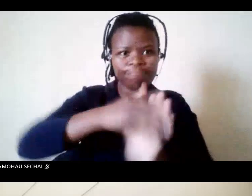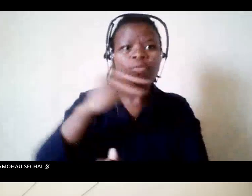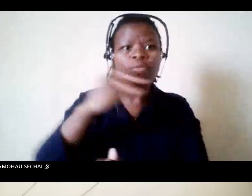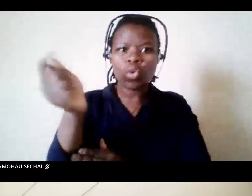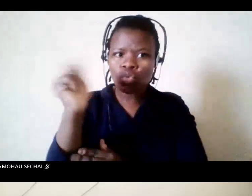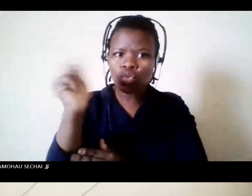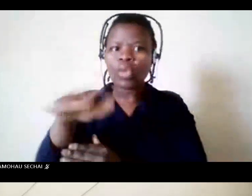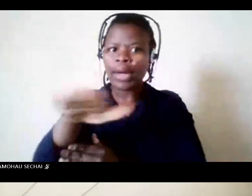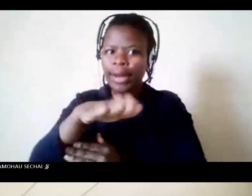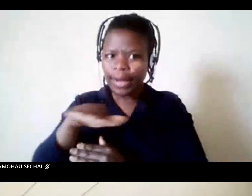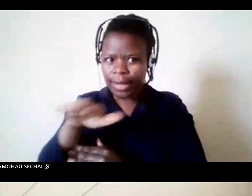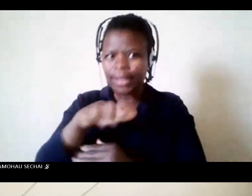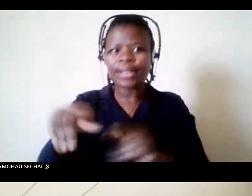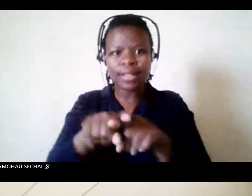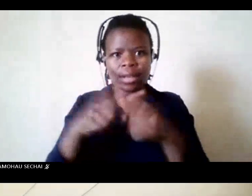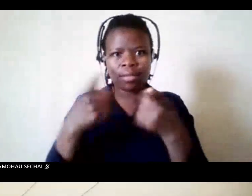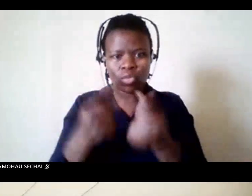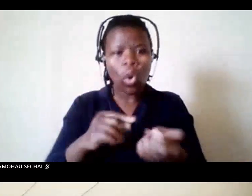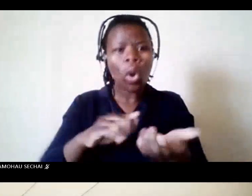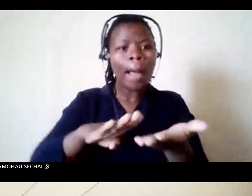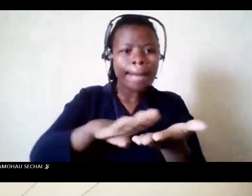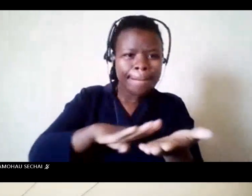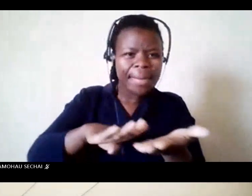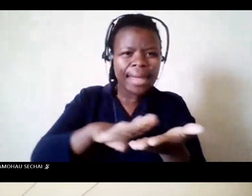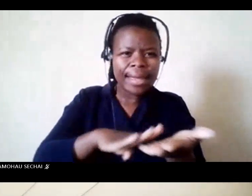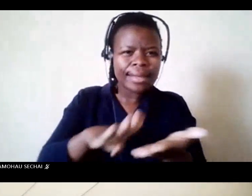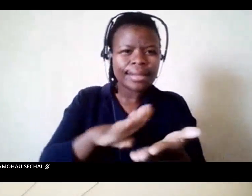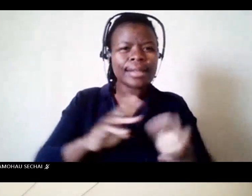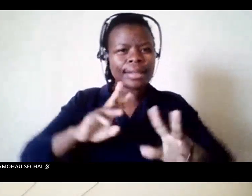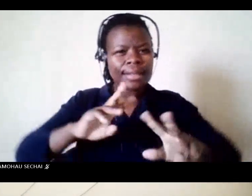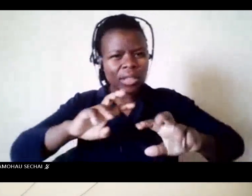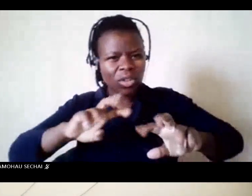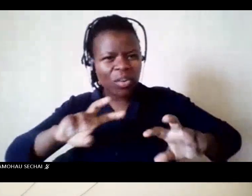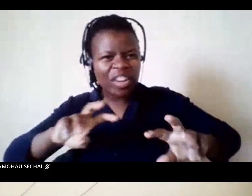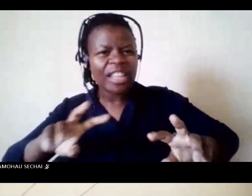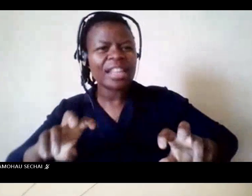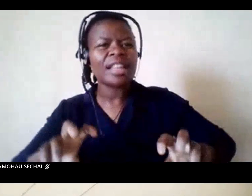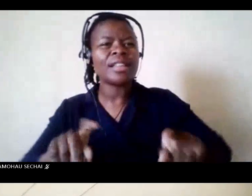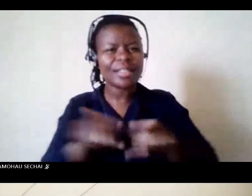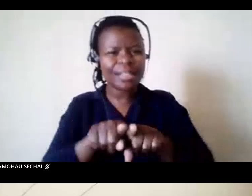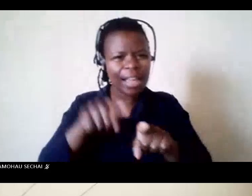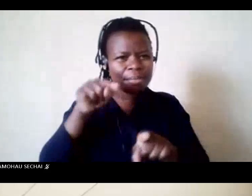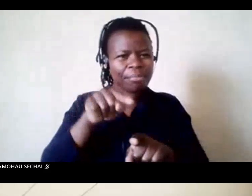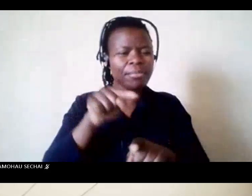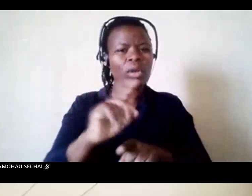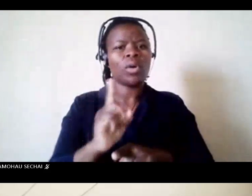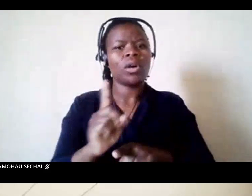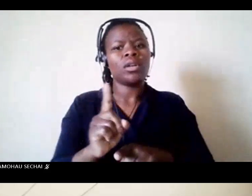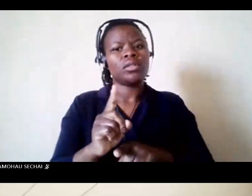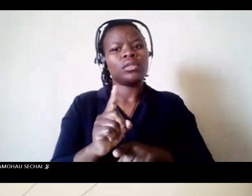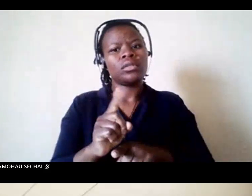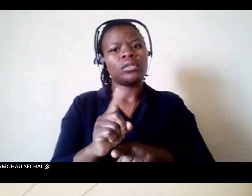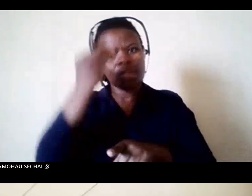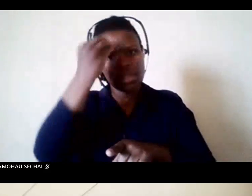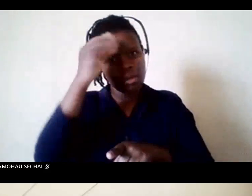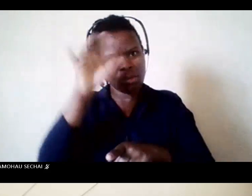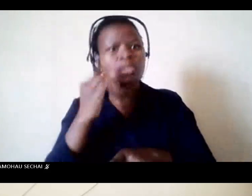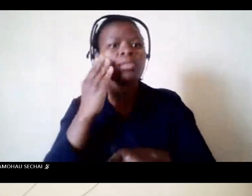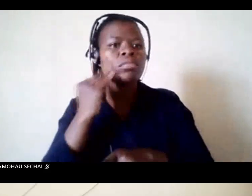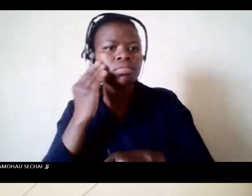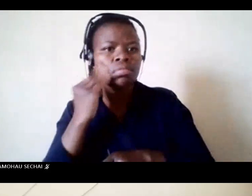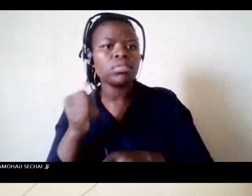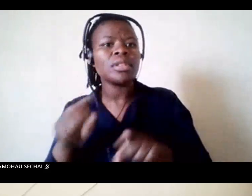to do basic screening and they try to refer. But even that just like Chantal was saying and Pearl was saying,